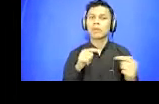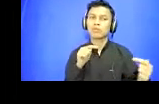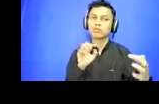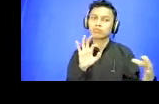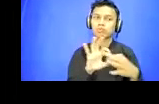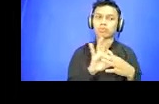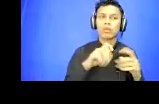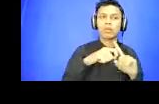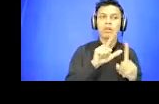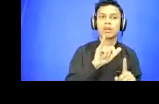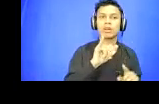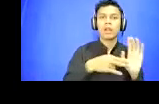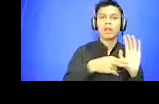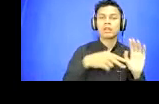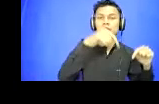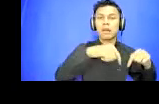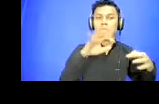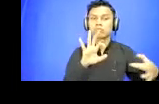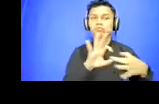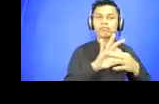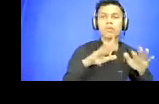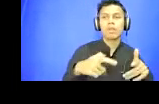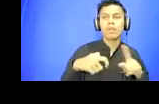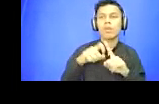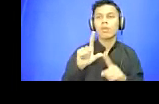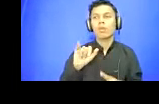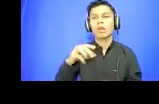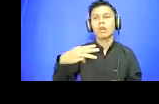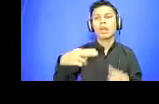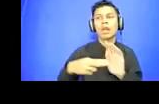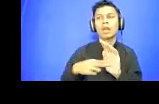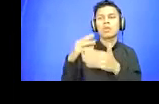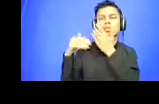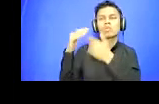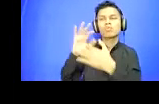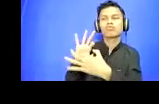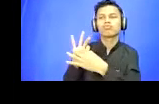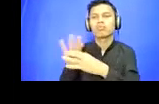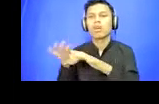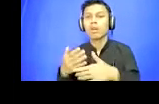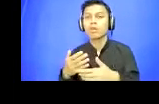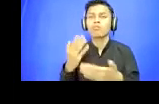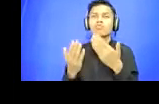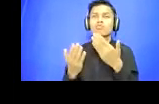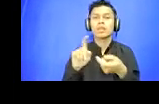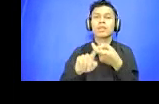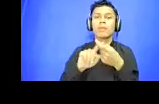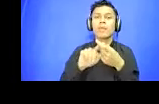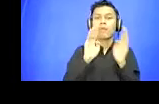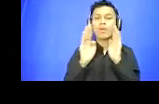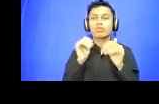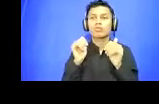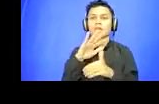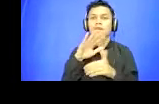That introduces an interesting boundary issue. You may have your own Facebook sites and clients